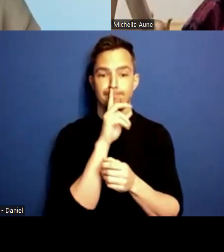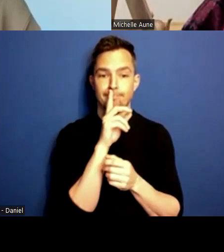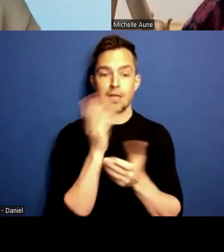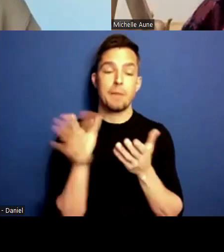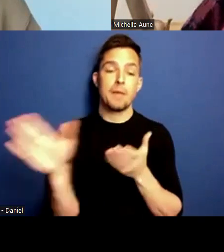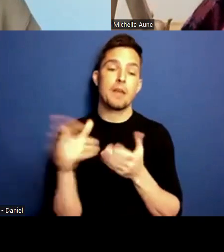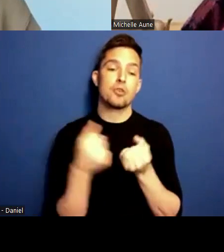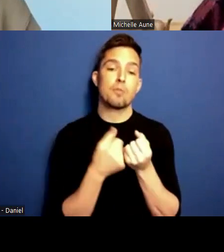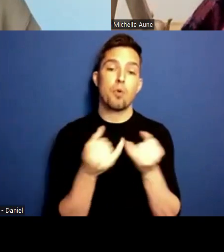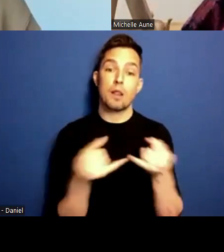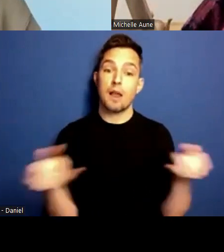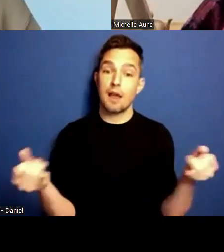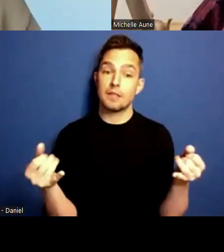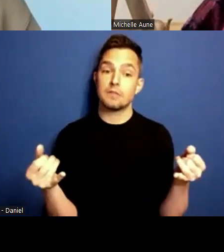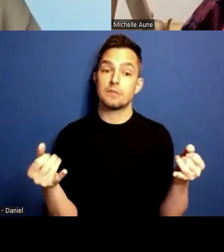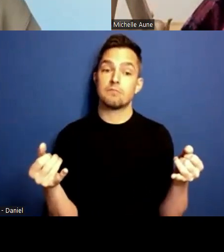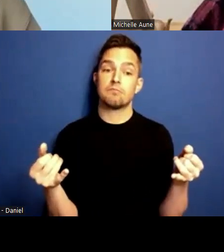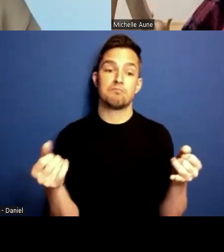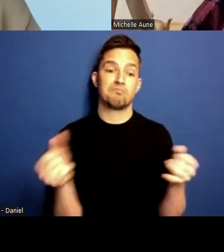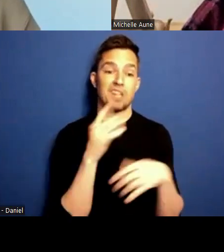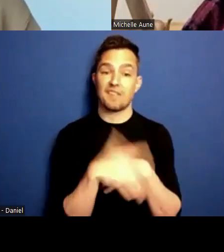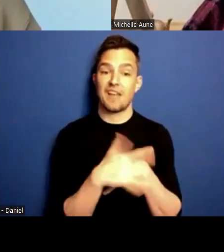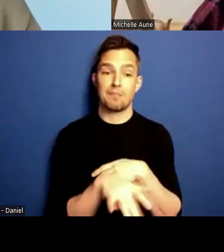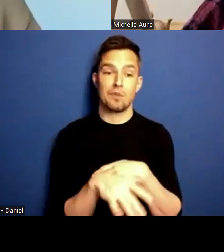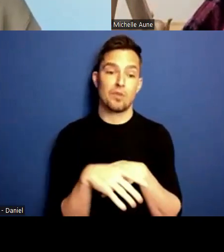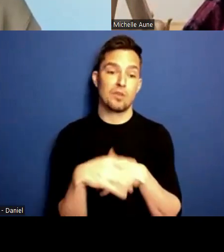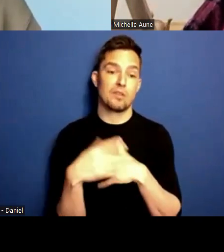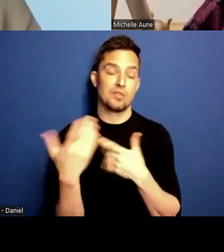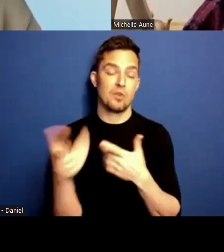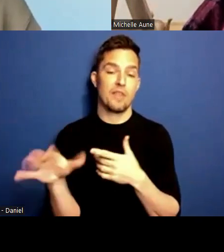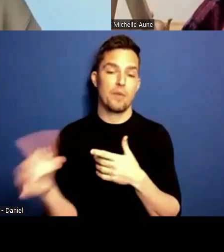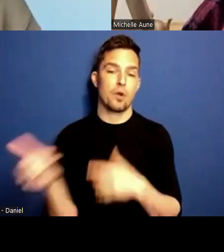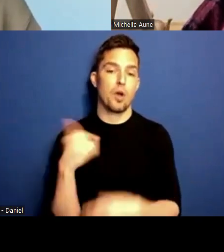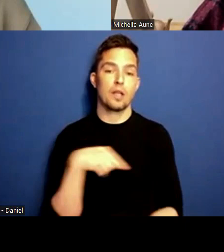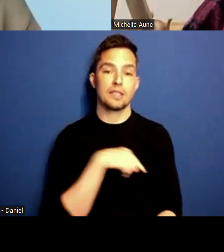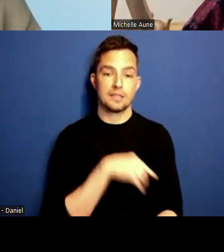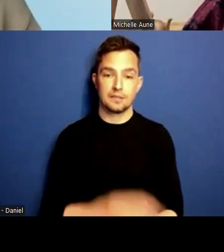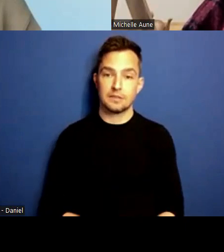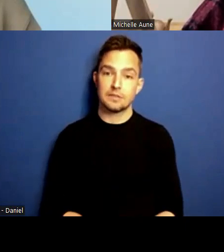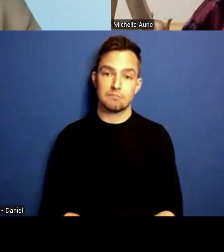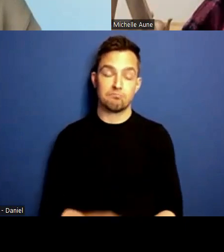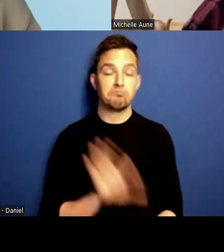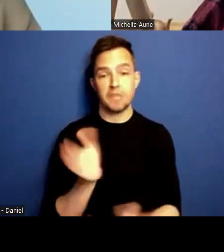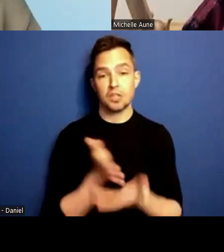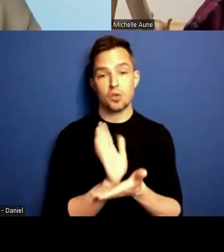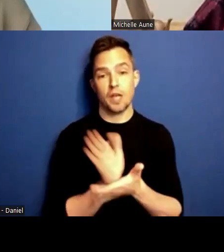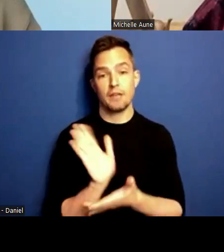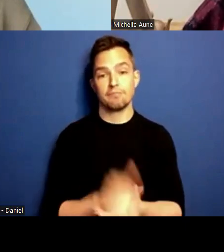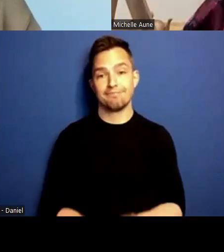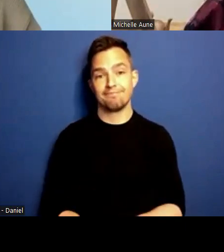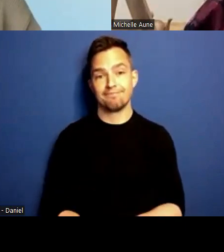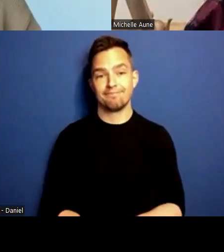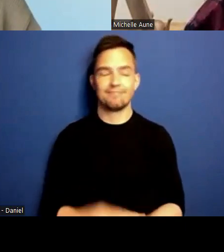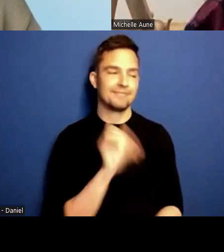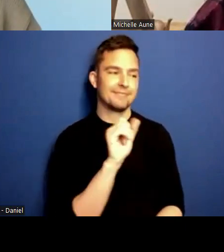support line isn't available, so they call us, and that's okay. Yeah.